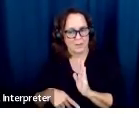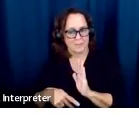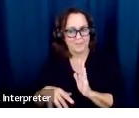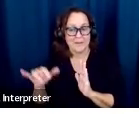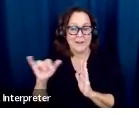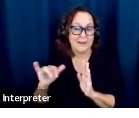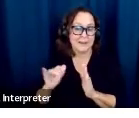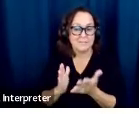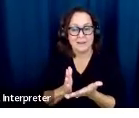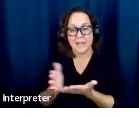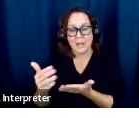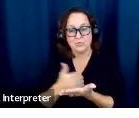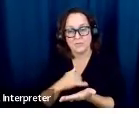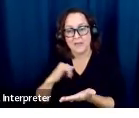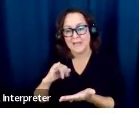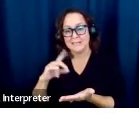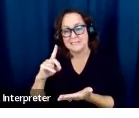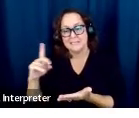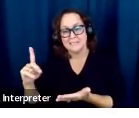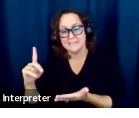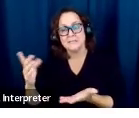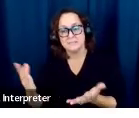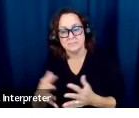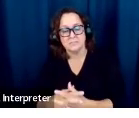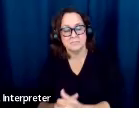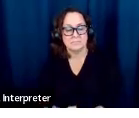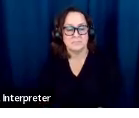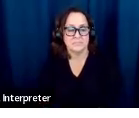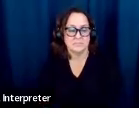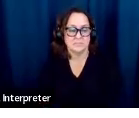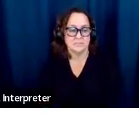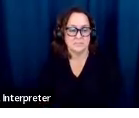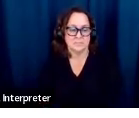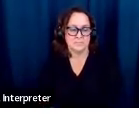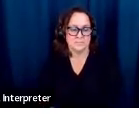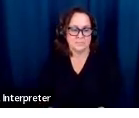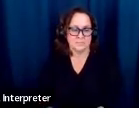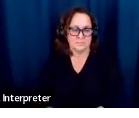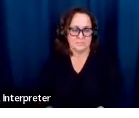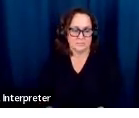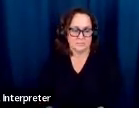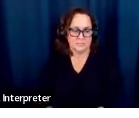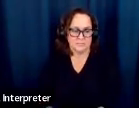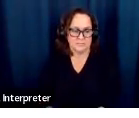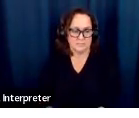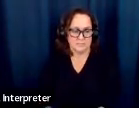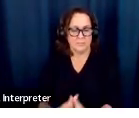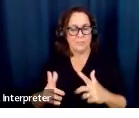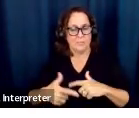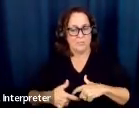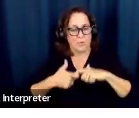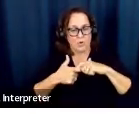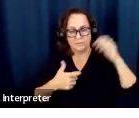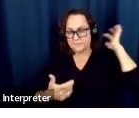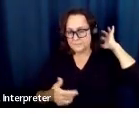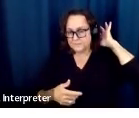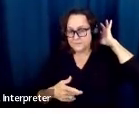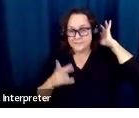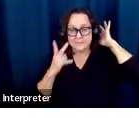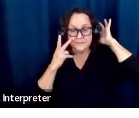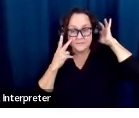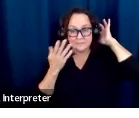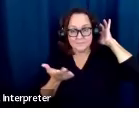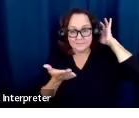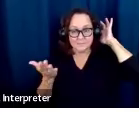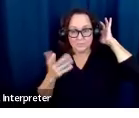as a comprehensive IDD waiver. I'll pause here, the question slide, see if there